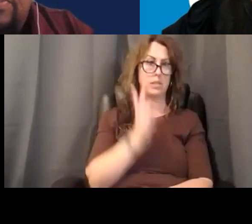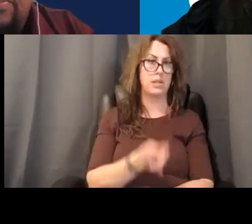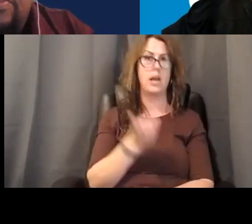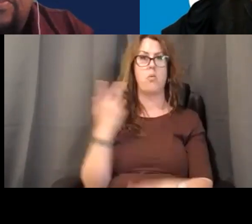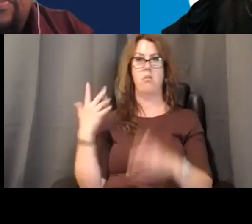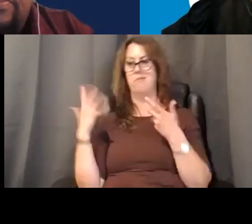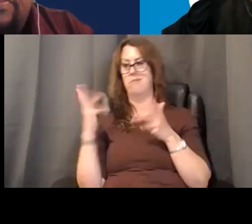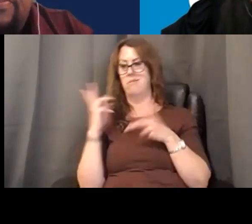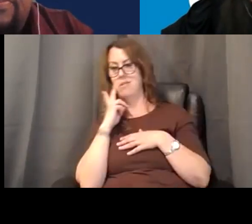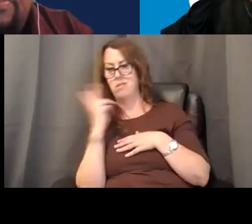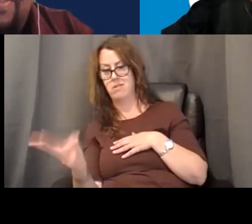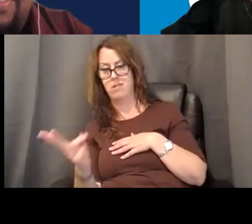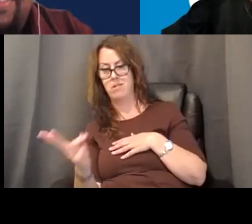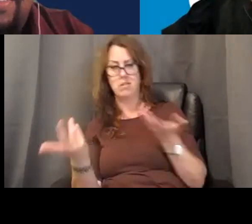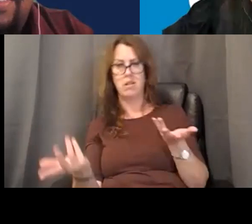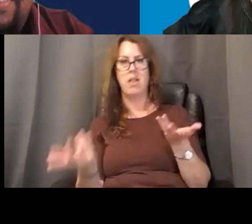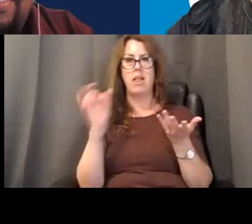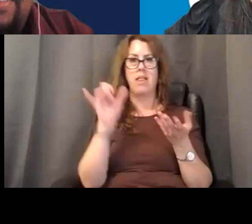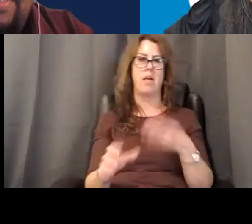of moving forward with the vision?